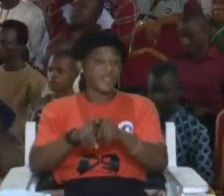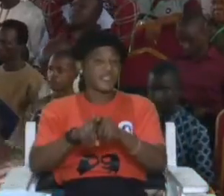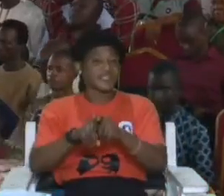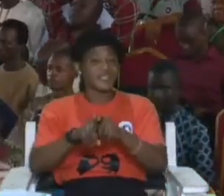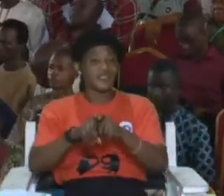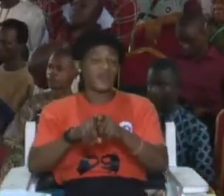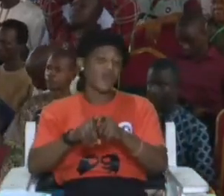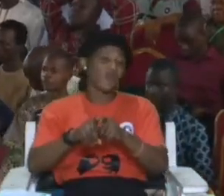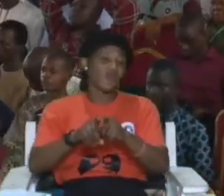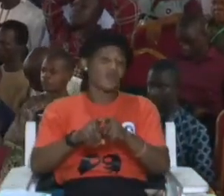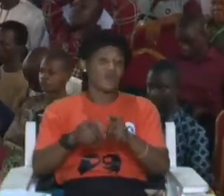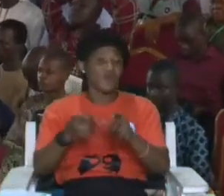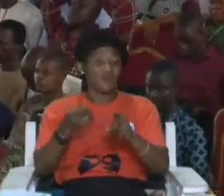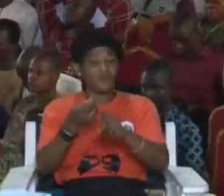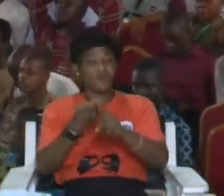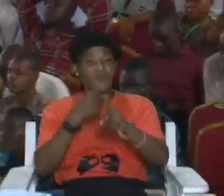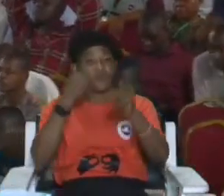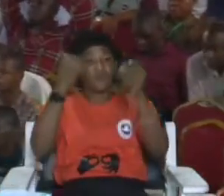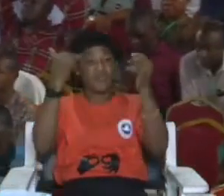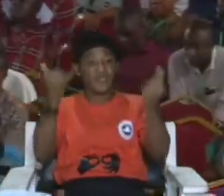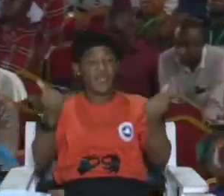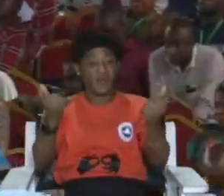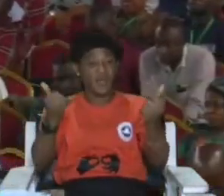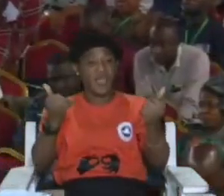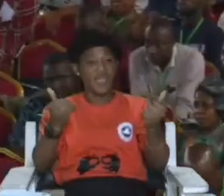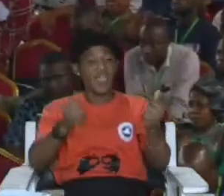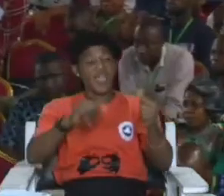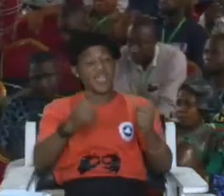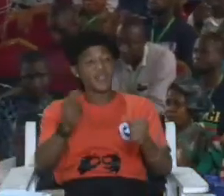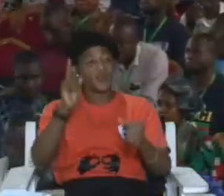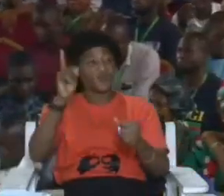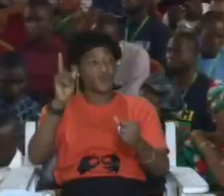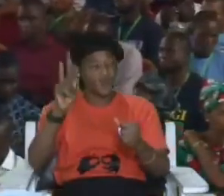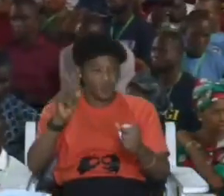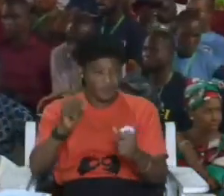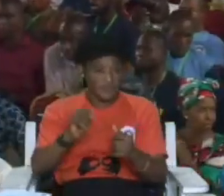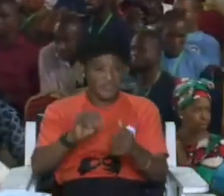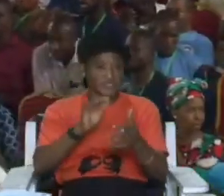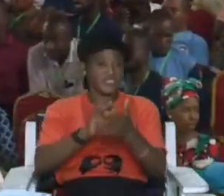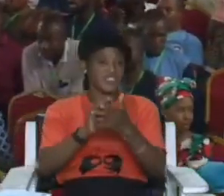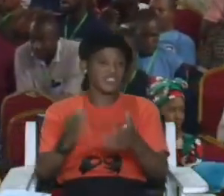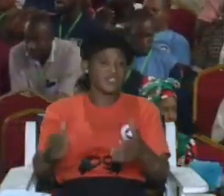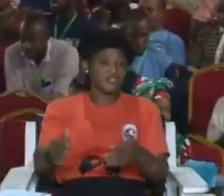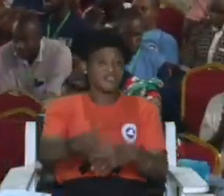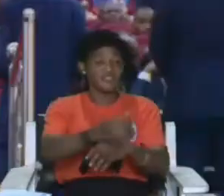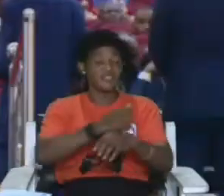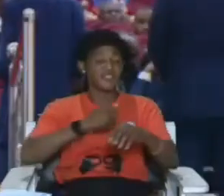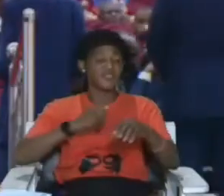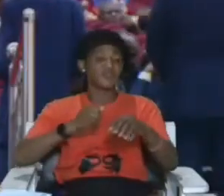from this moment onward, anyone you shake hands with will receive a miracle.